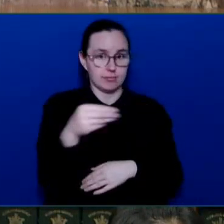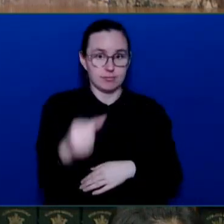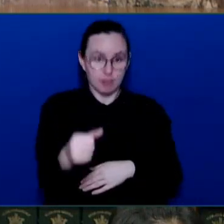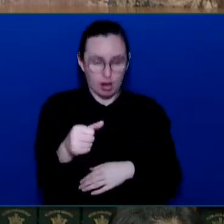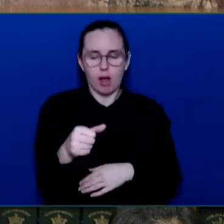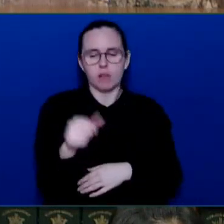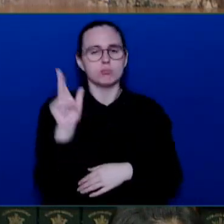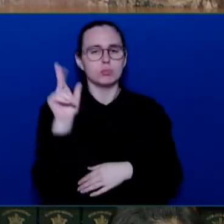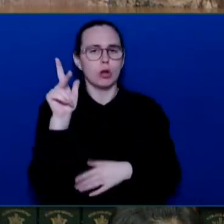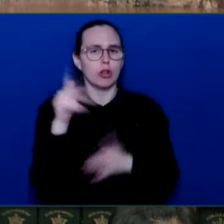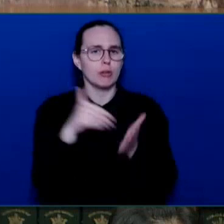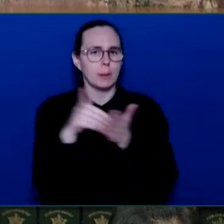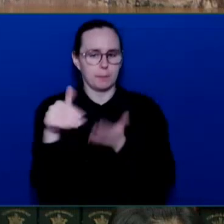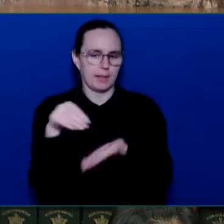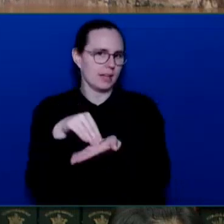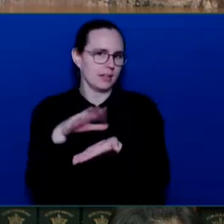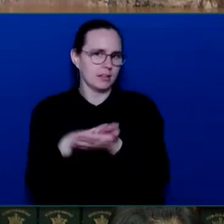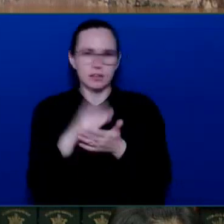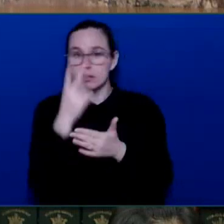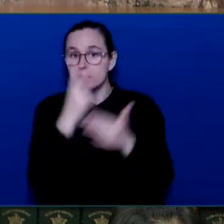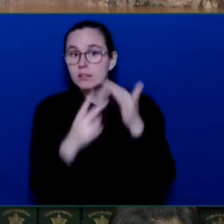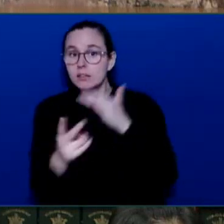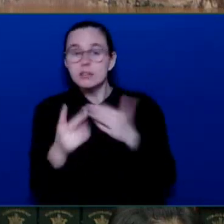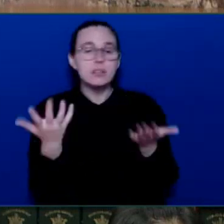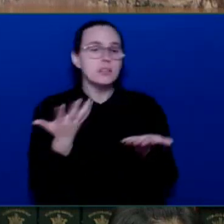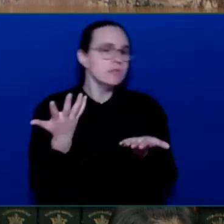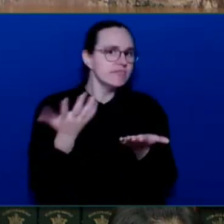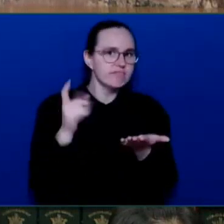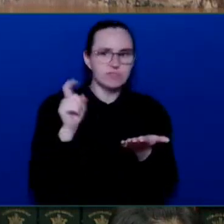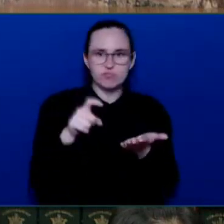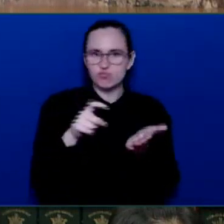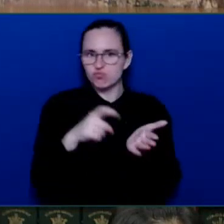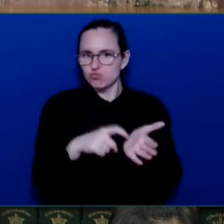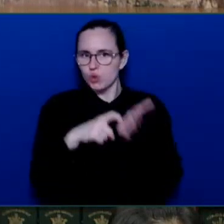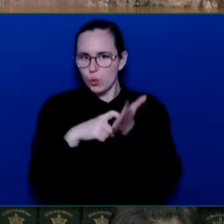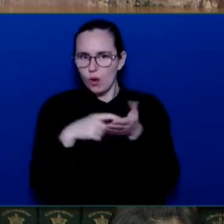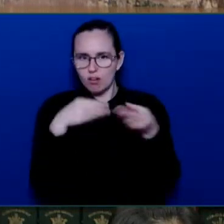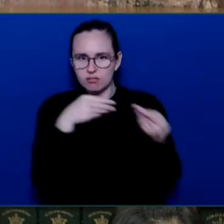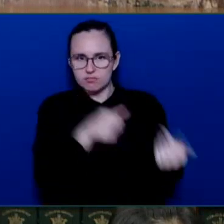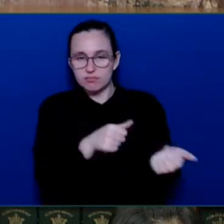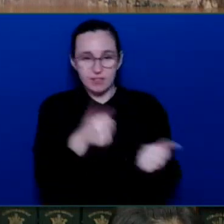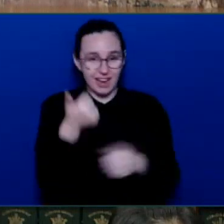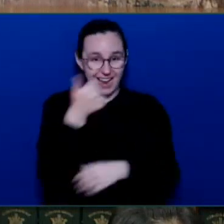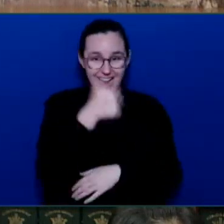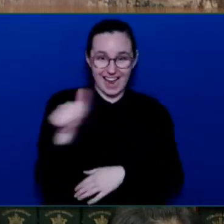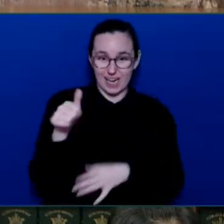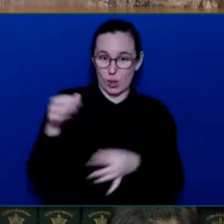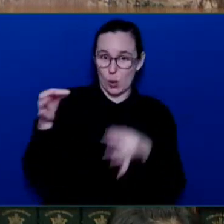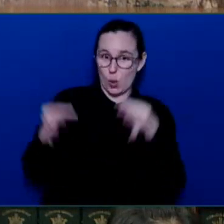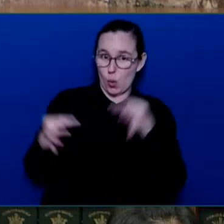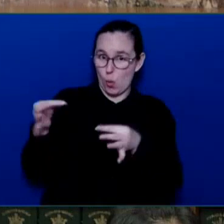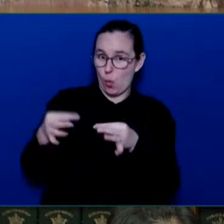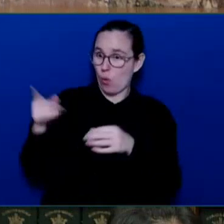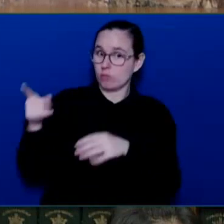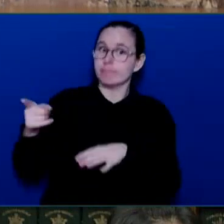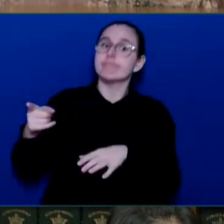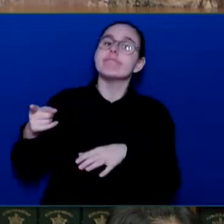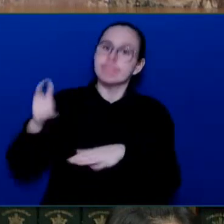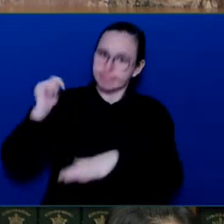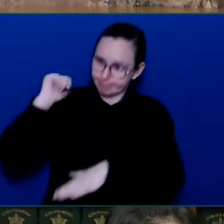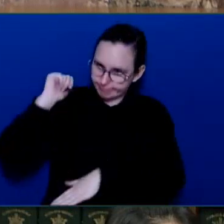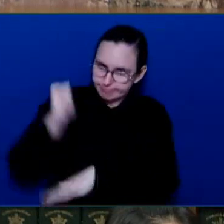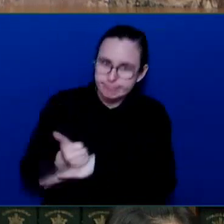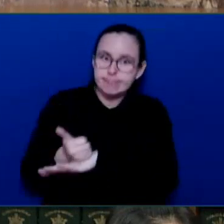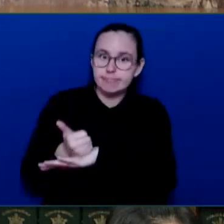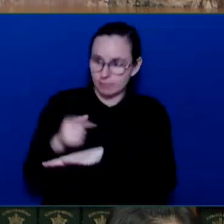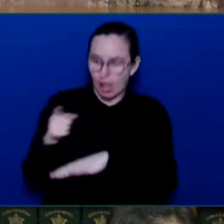required to deal with the court injunctions that have been in place or that have been granted by the courts, and the responsibility